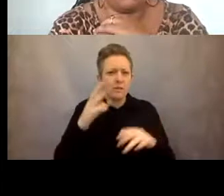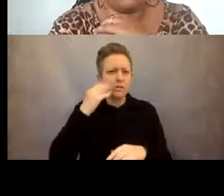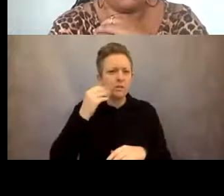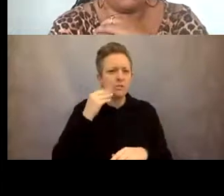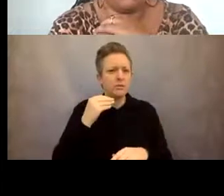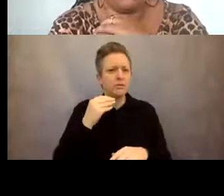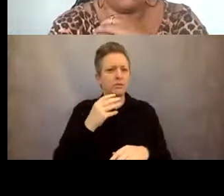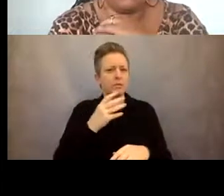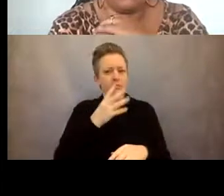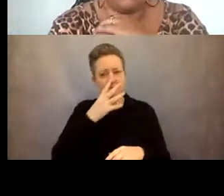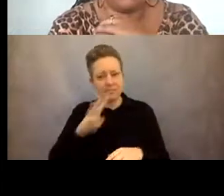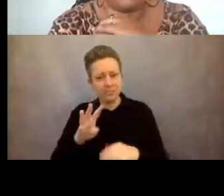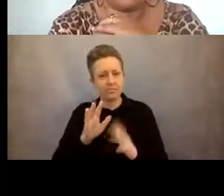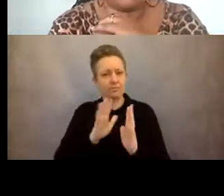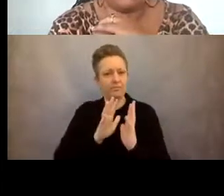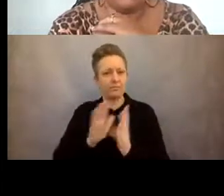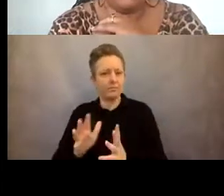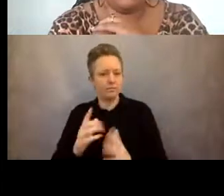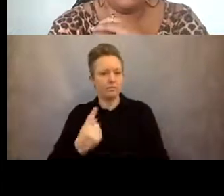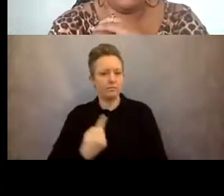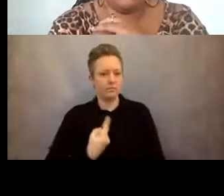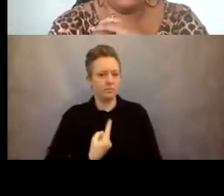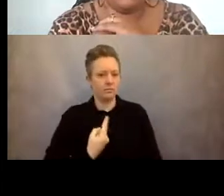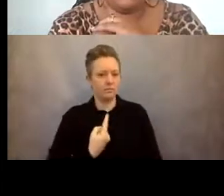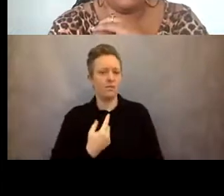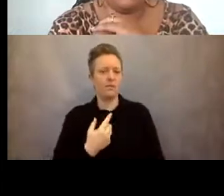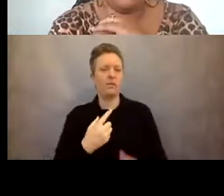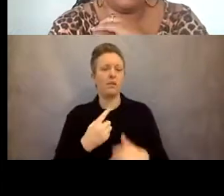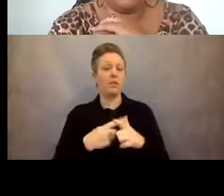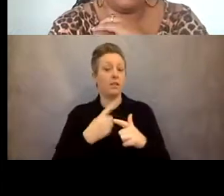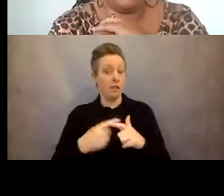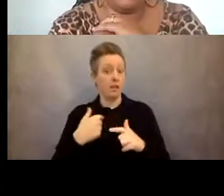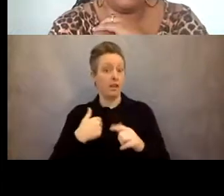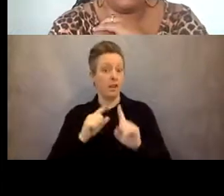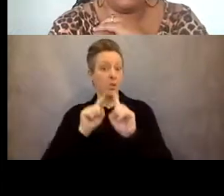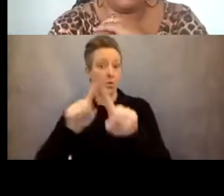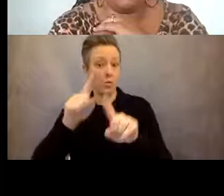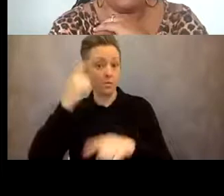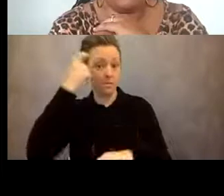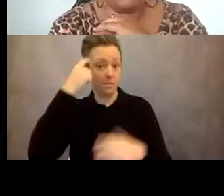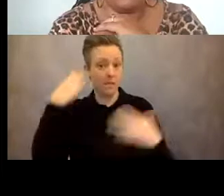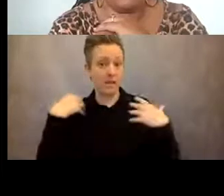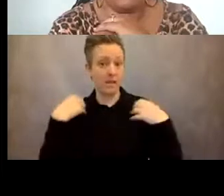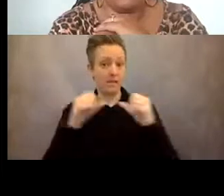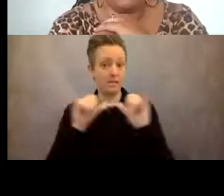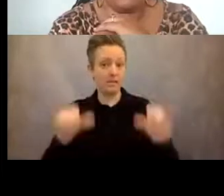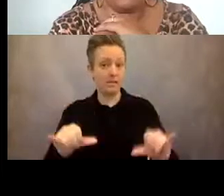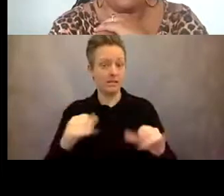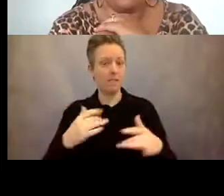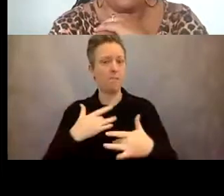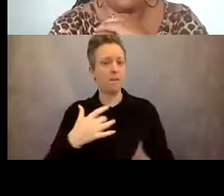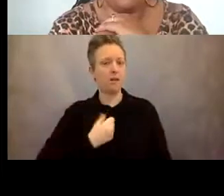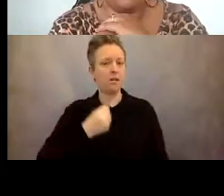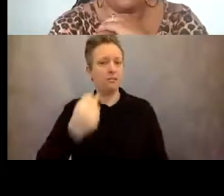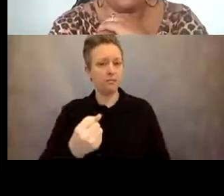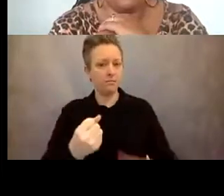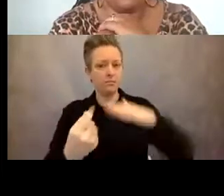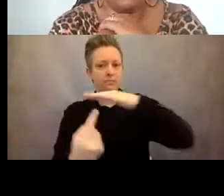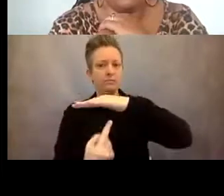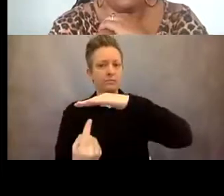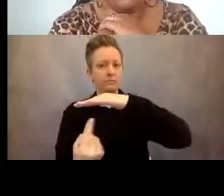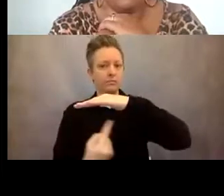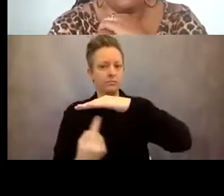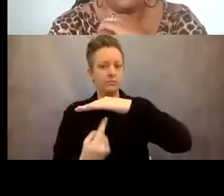things, because that's how I was always treated by my mother. And now you're gonna do it? So when someone come with their